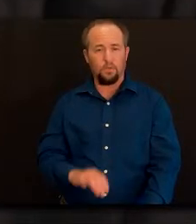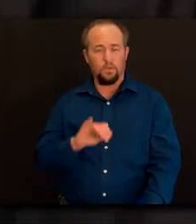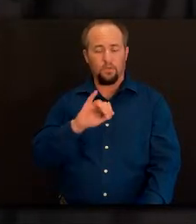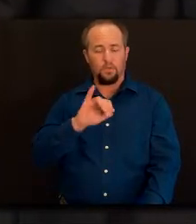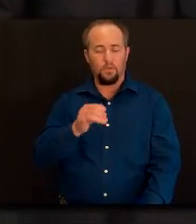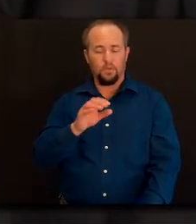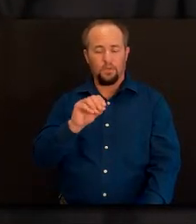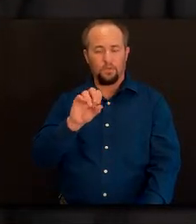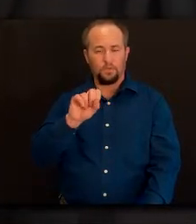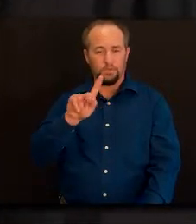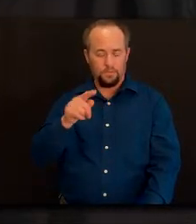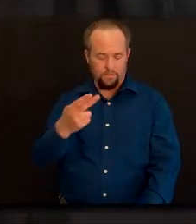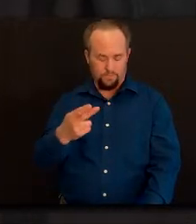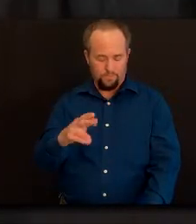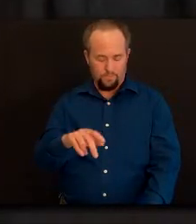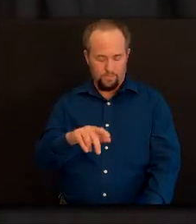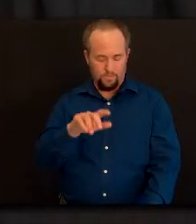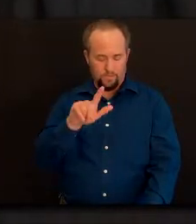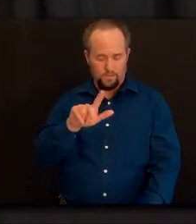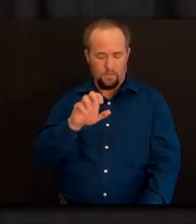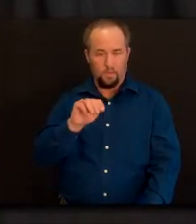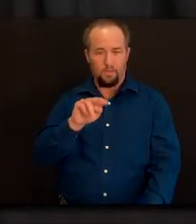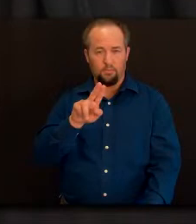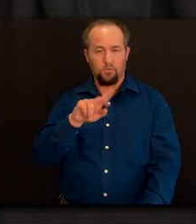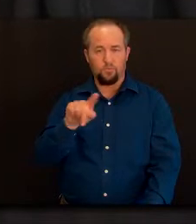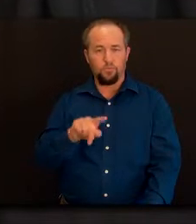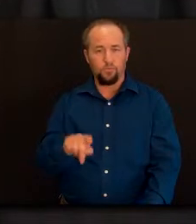Joseph Andre Lemus.